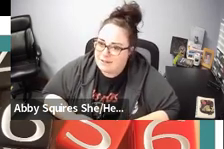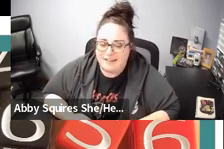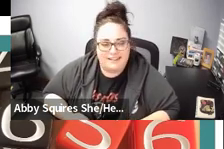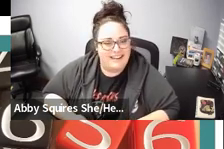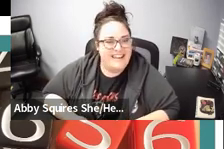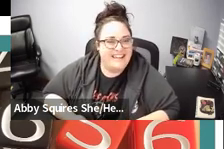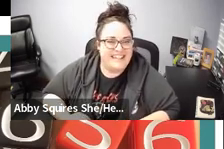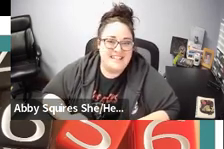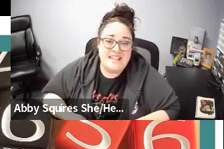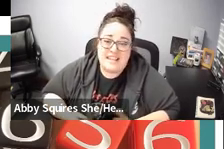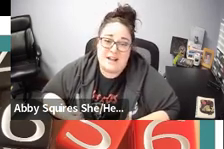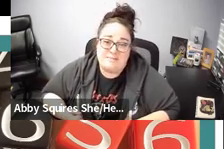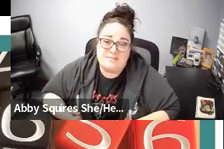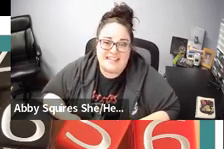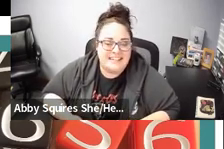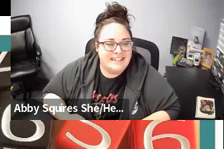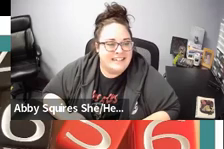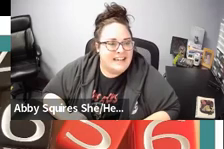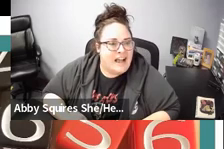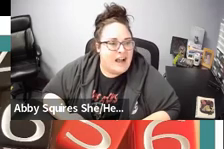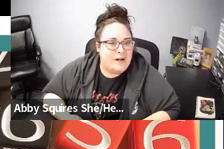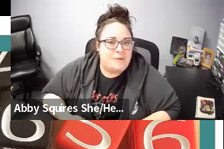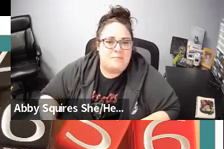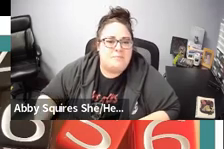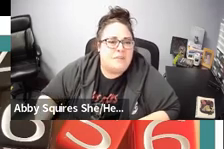silly, but it helps me.